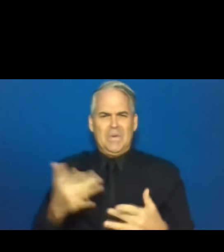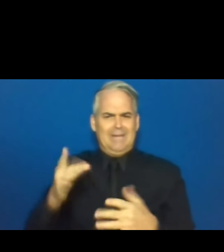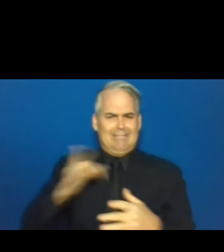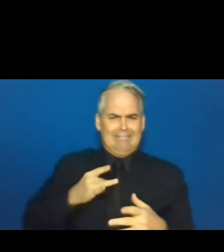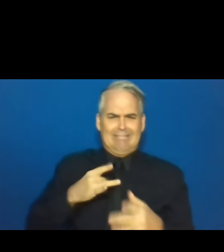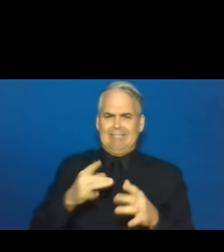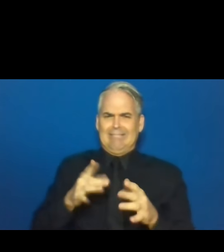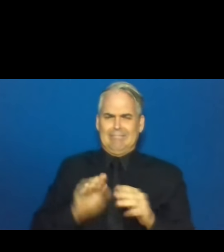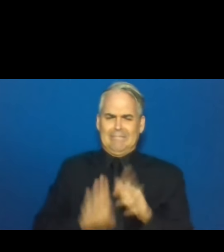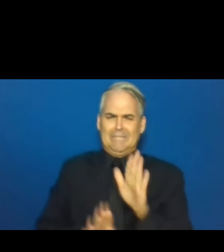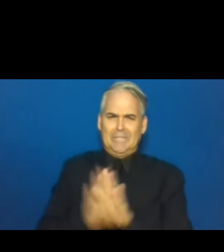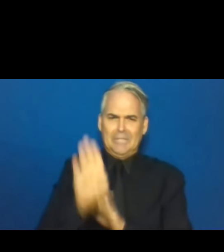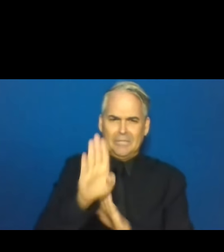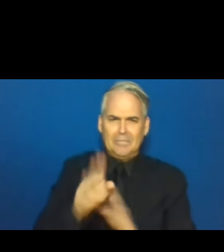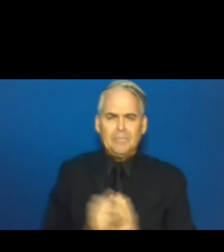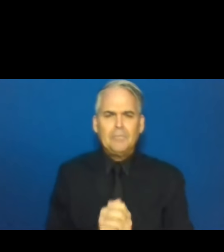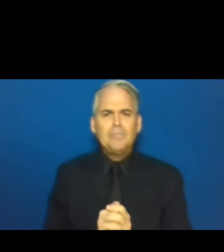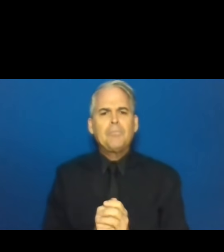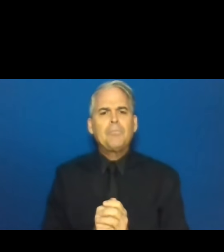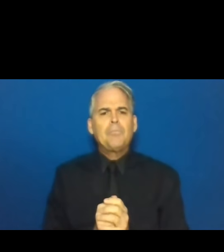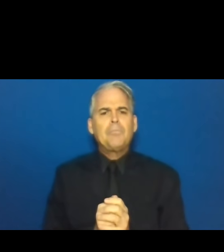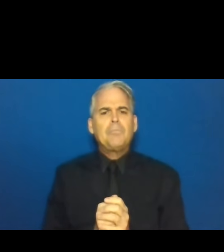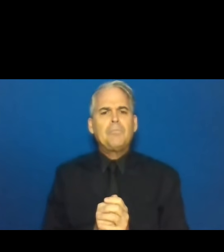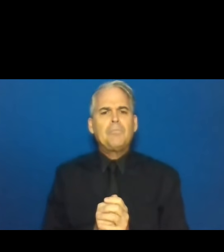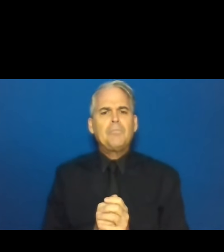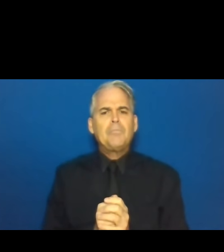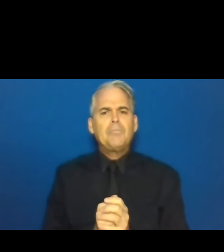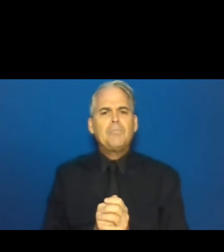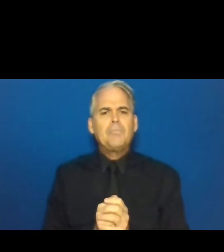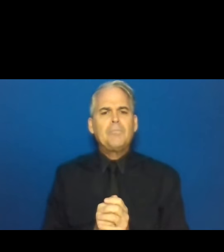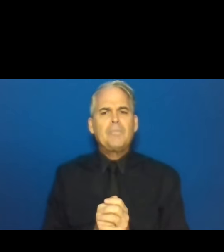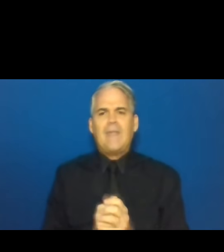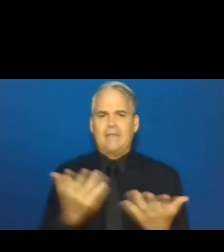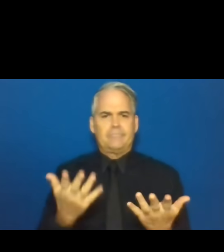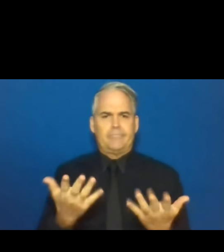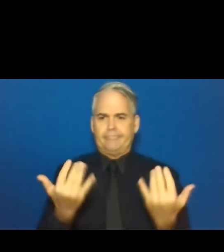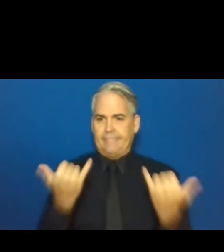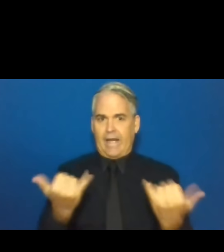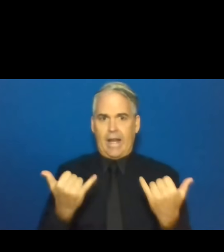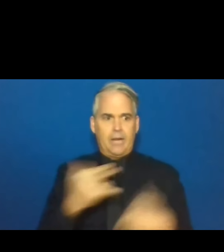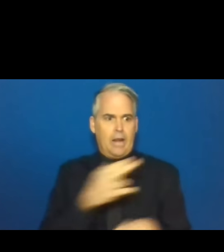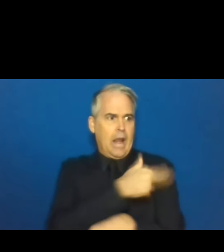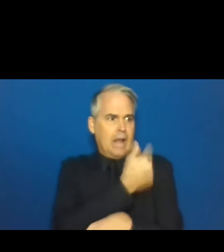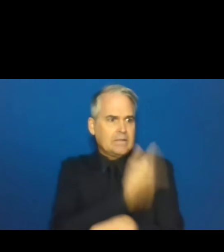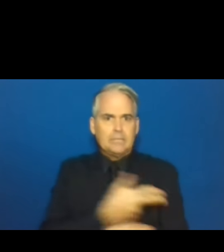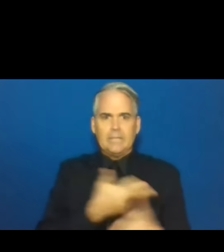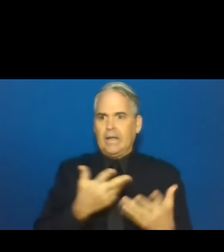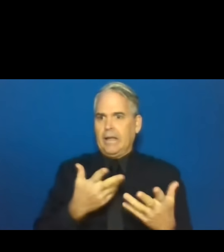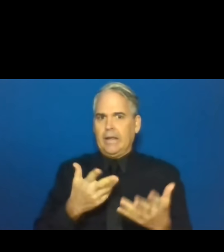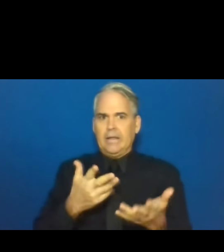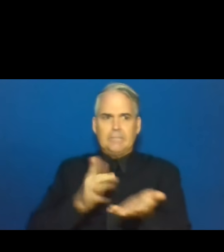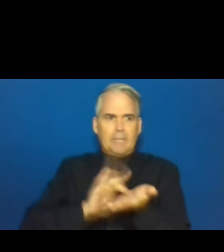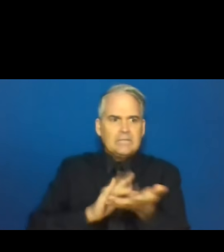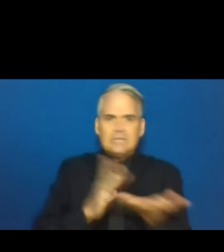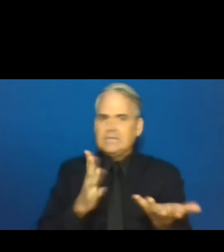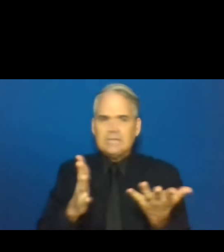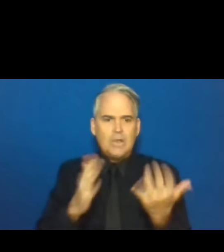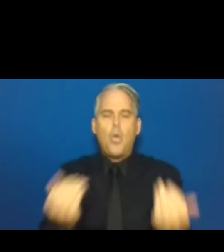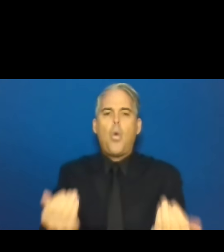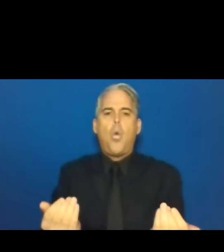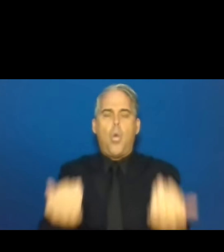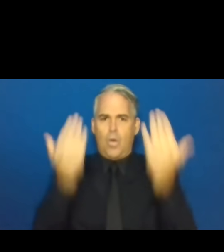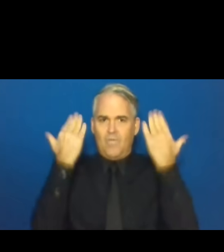to our state health response, is quickly becoming overwhelmed. And from the start, I've made clear that in addition